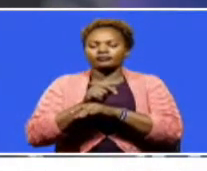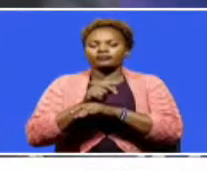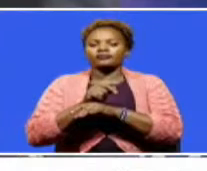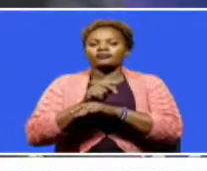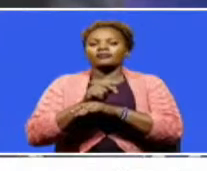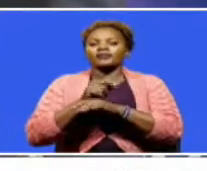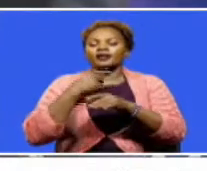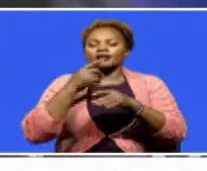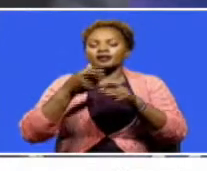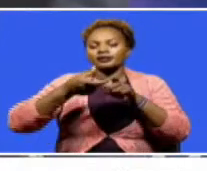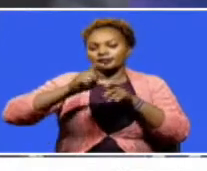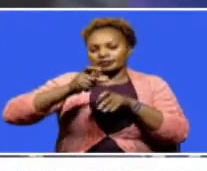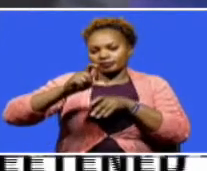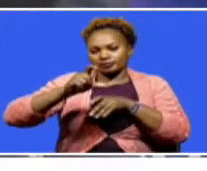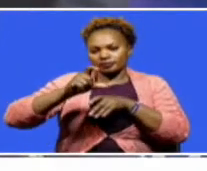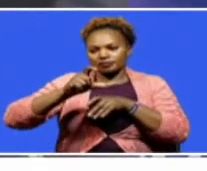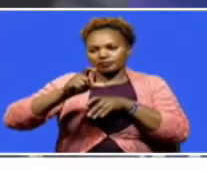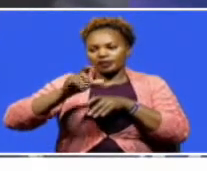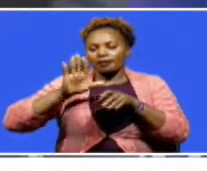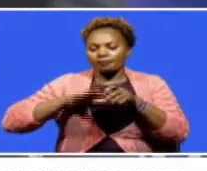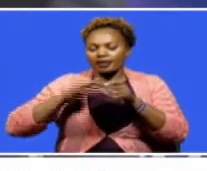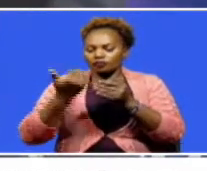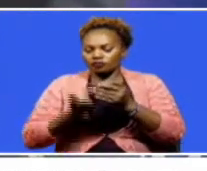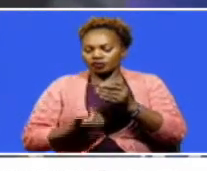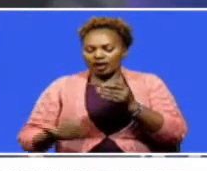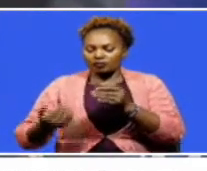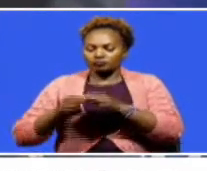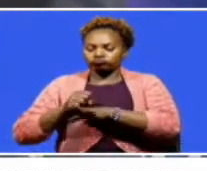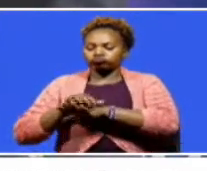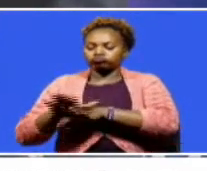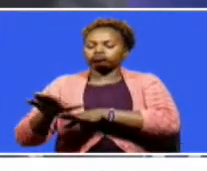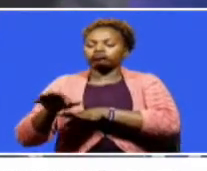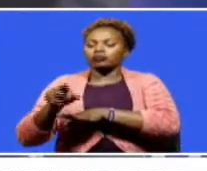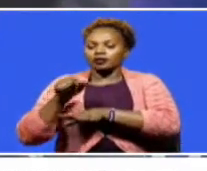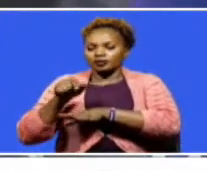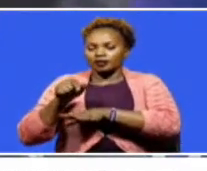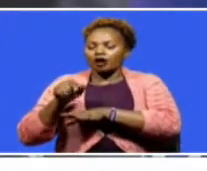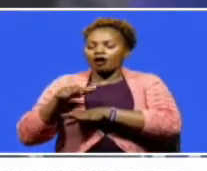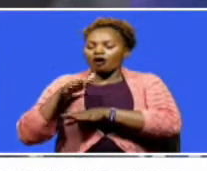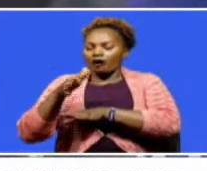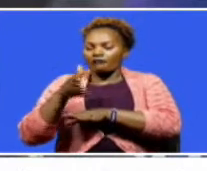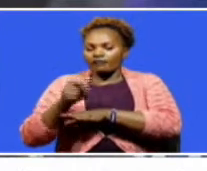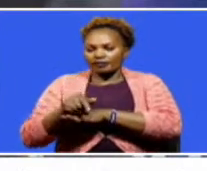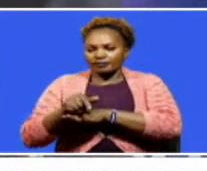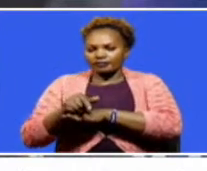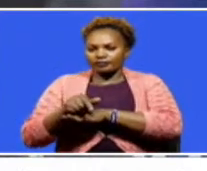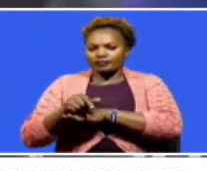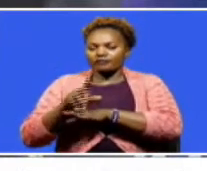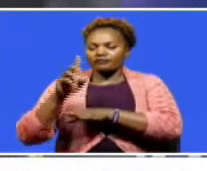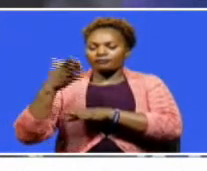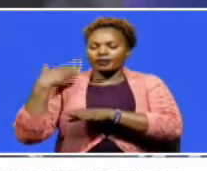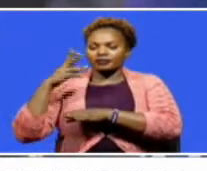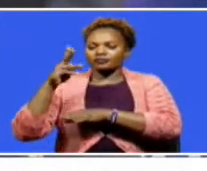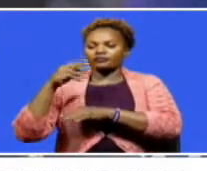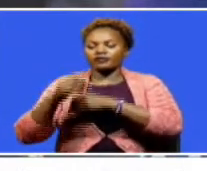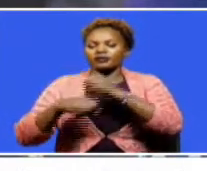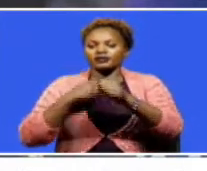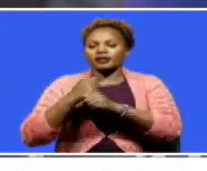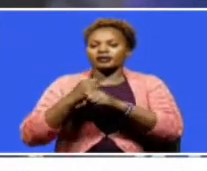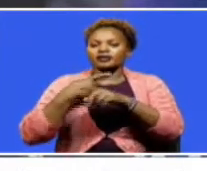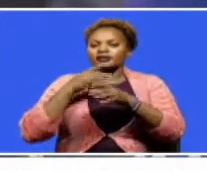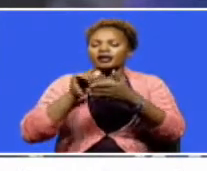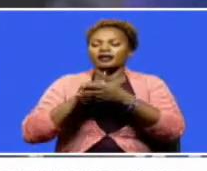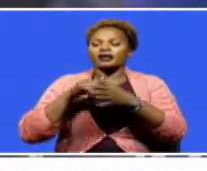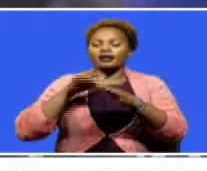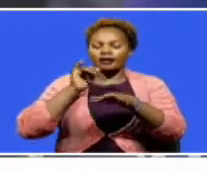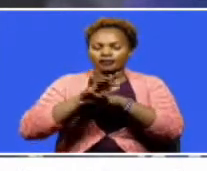had gradual increase in mother-to-child transmission rates over these past 4 years, despite